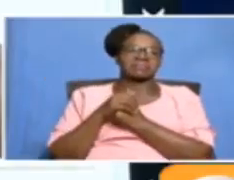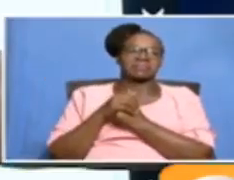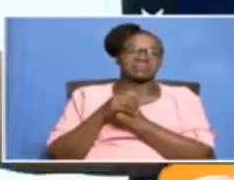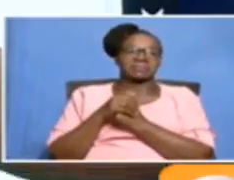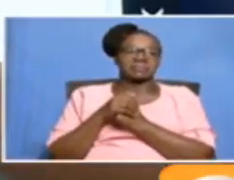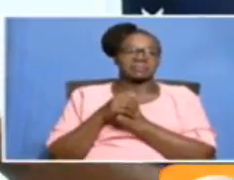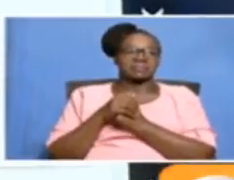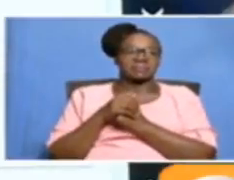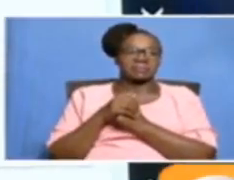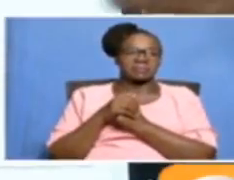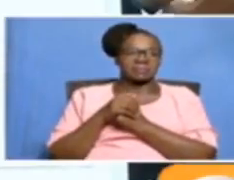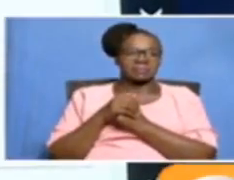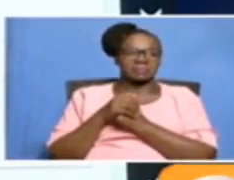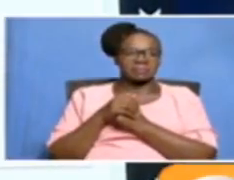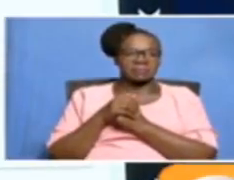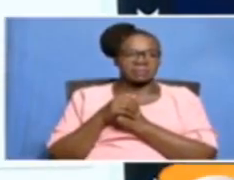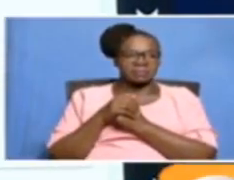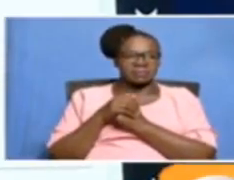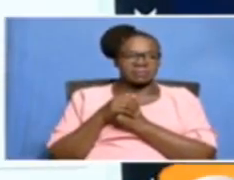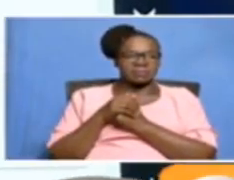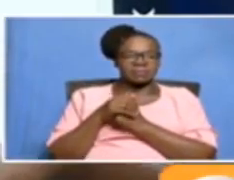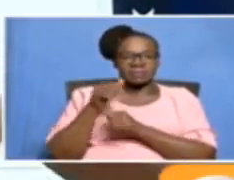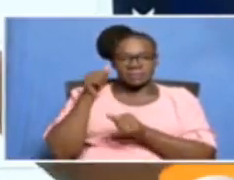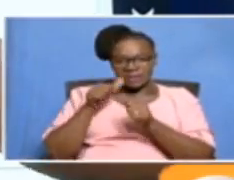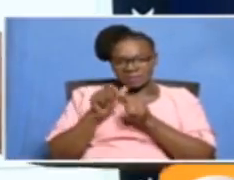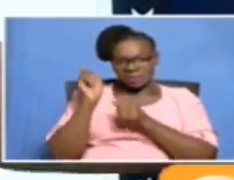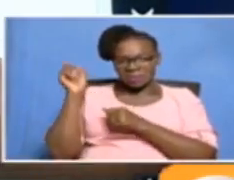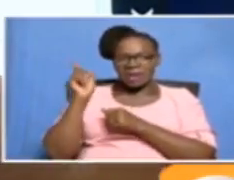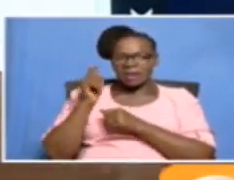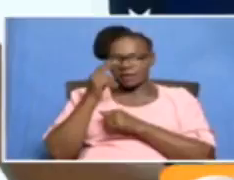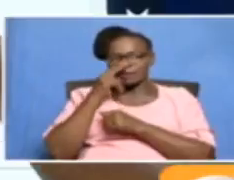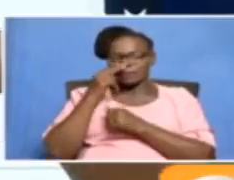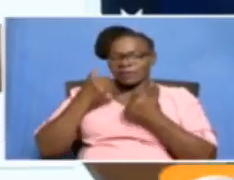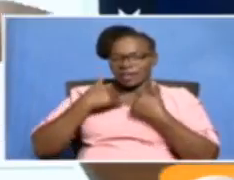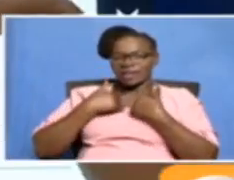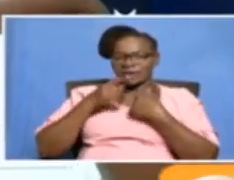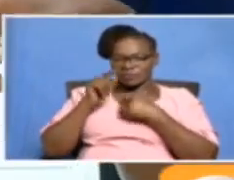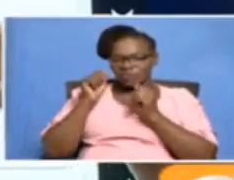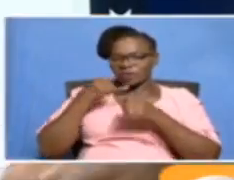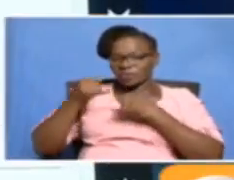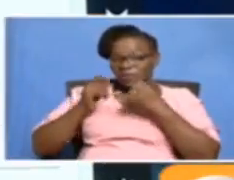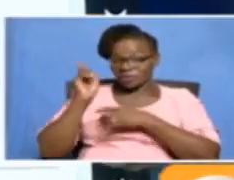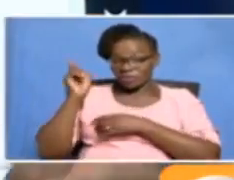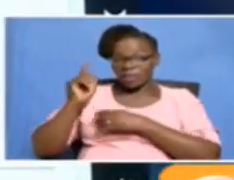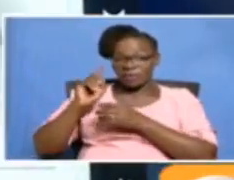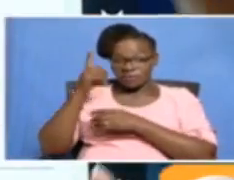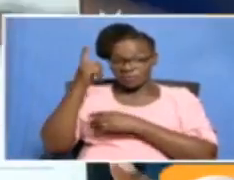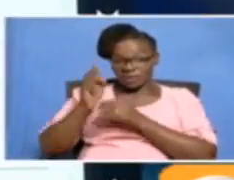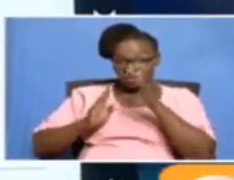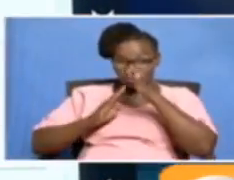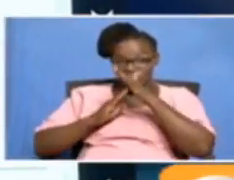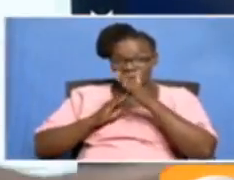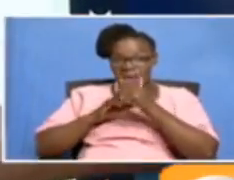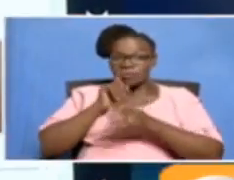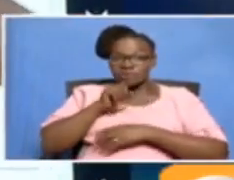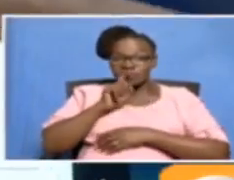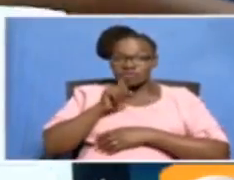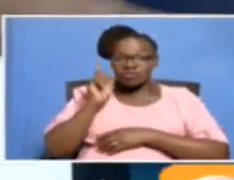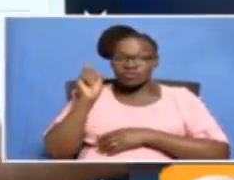this video. It's something you want to... I posted it on Twitter. But you want to look at that. It's about some cock that's